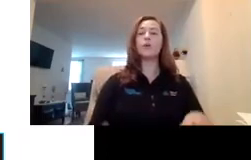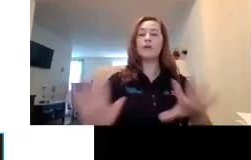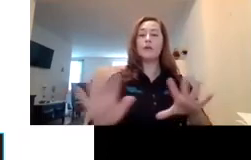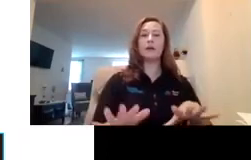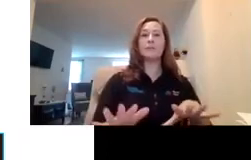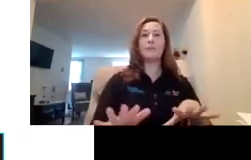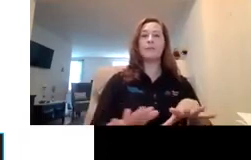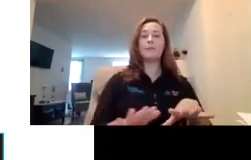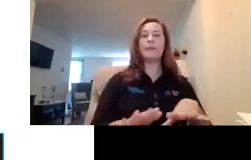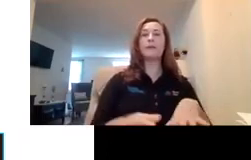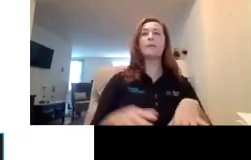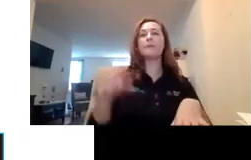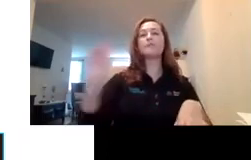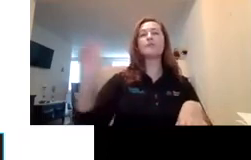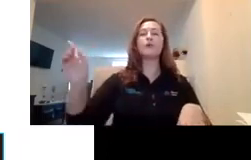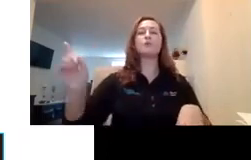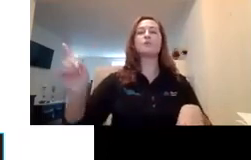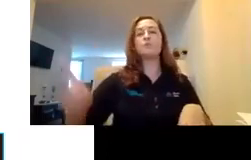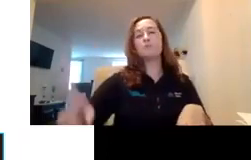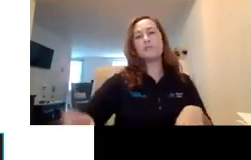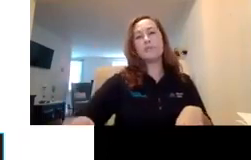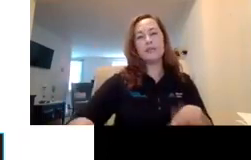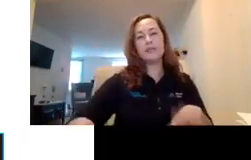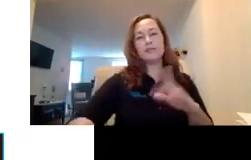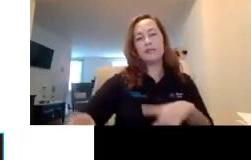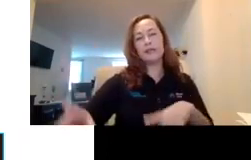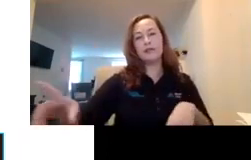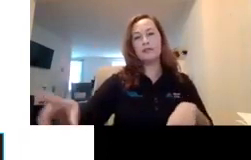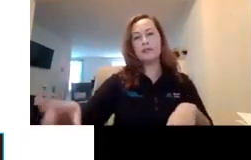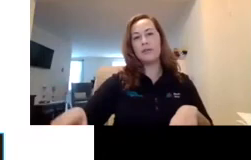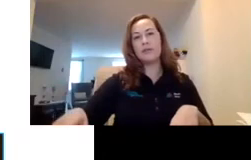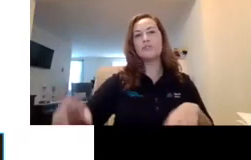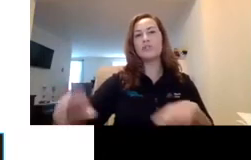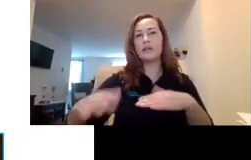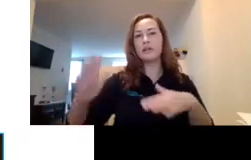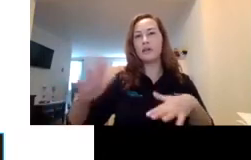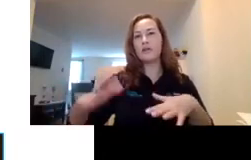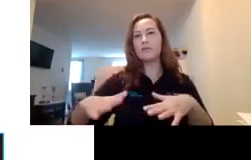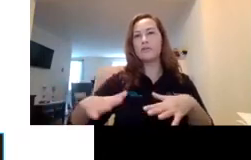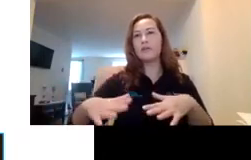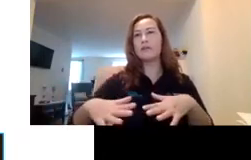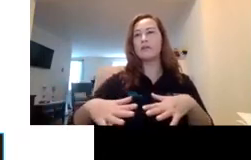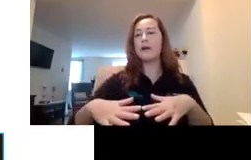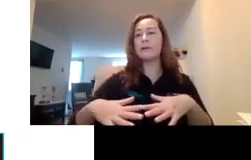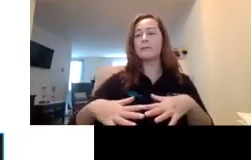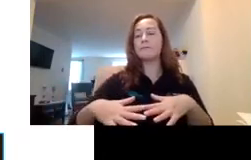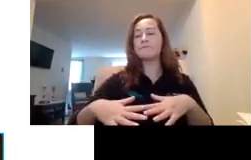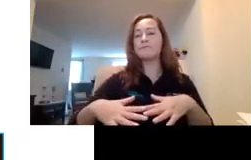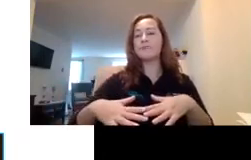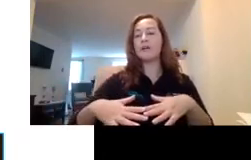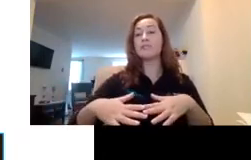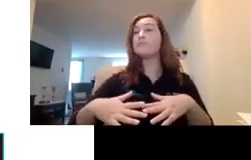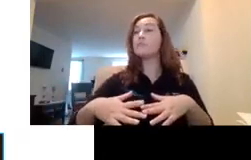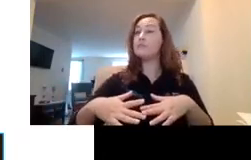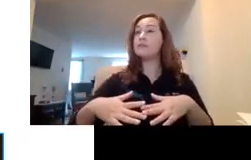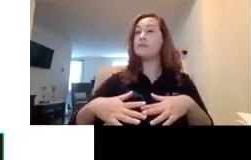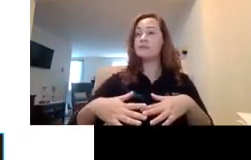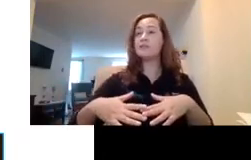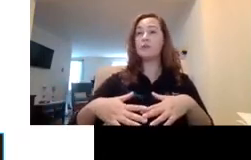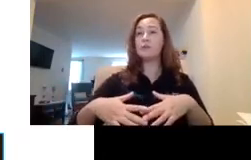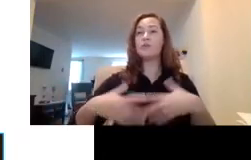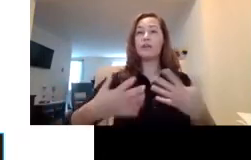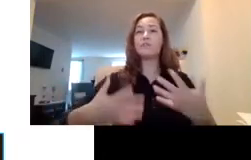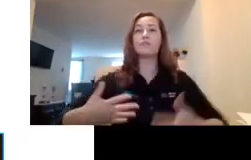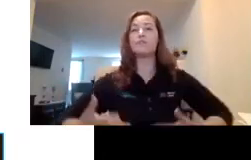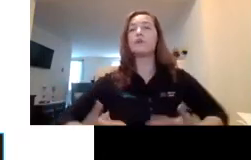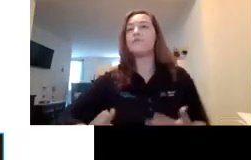So I'm also going to be presenting at the end of the page a lot of the assistive devices that